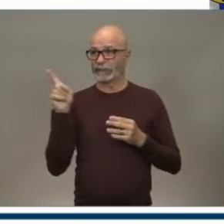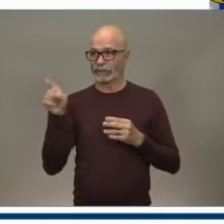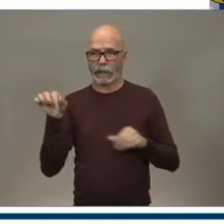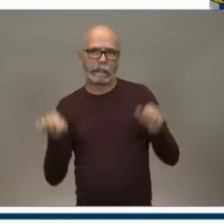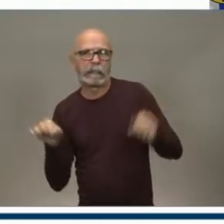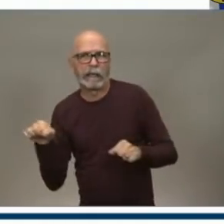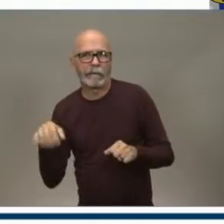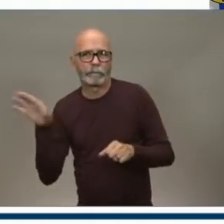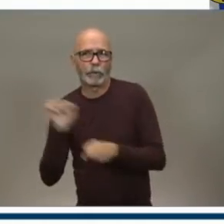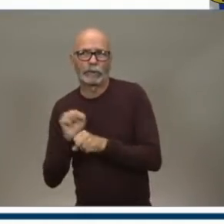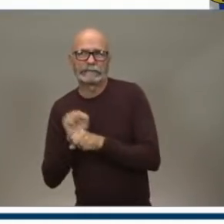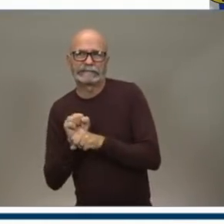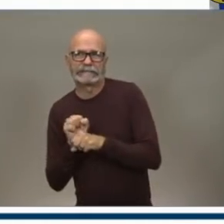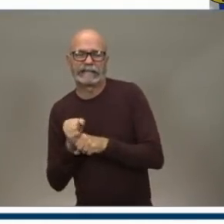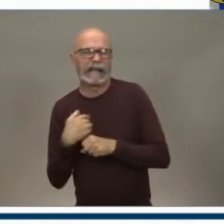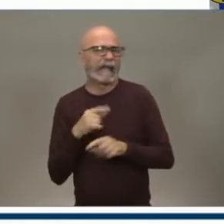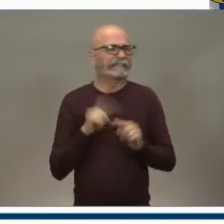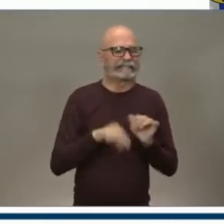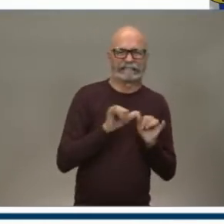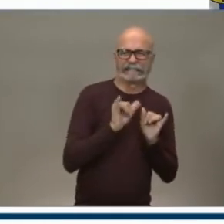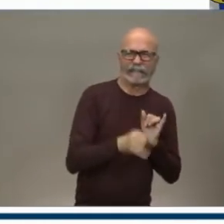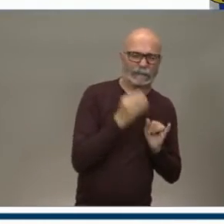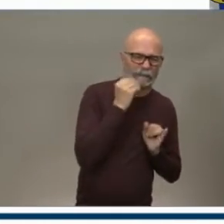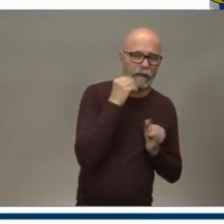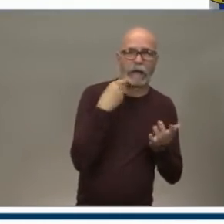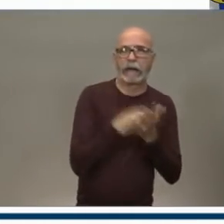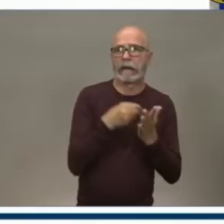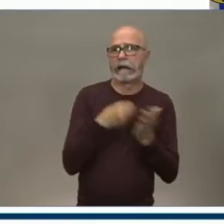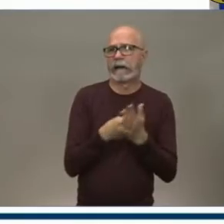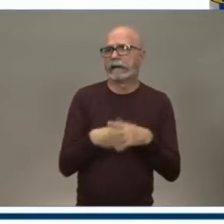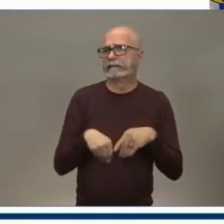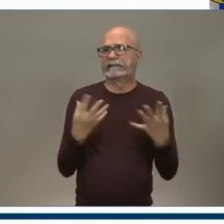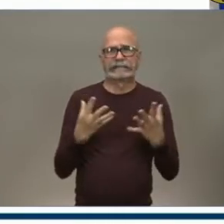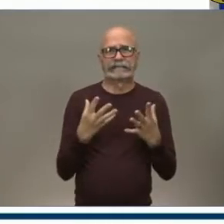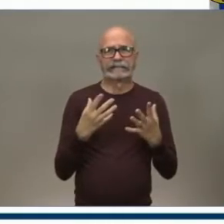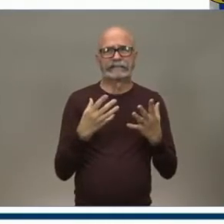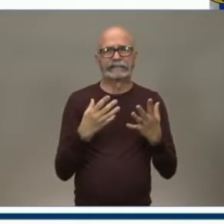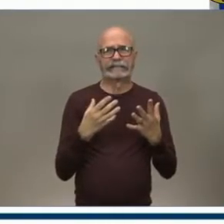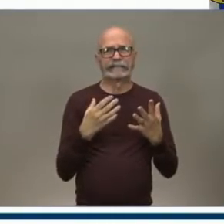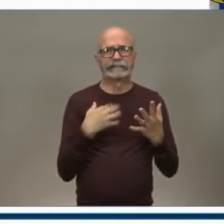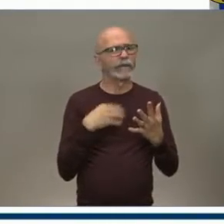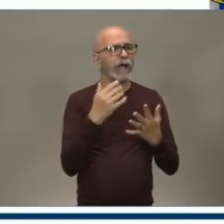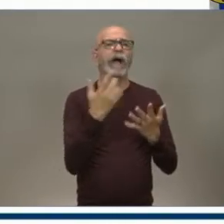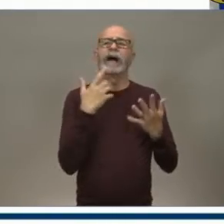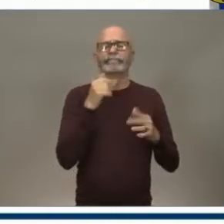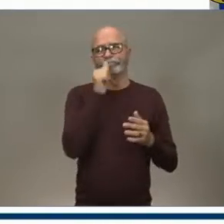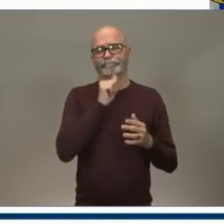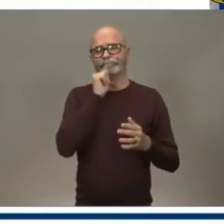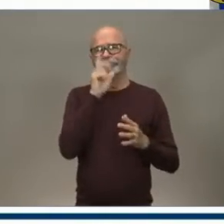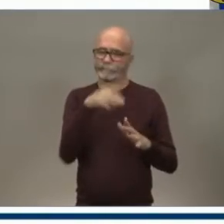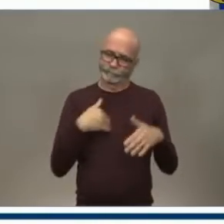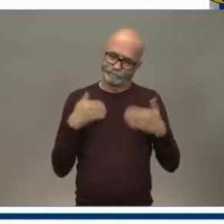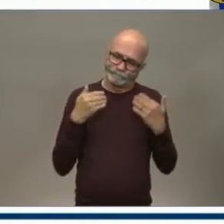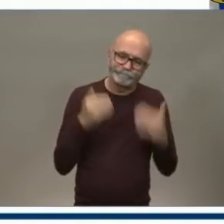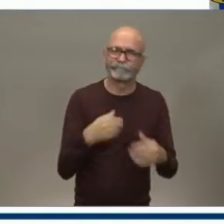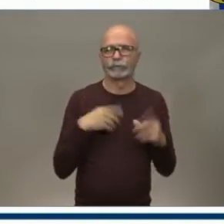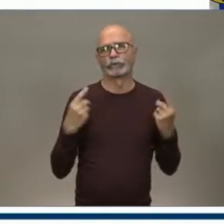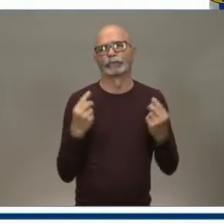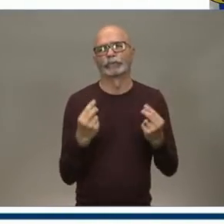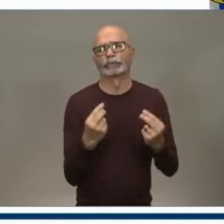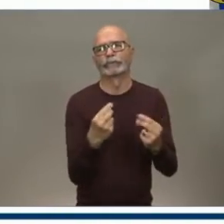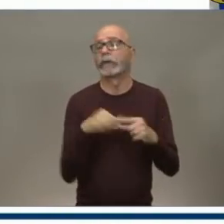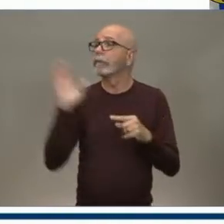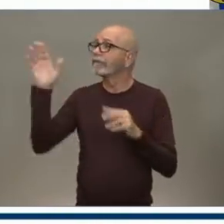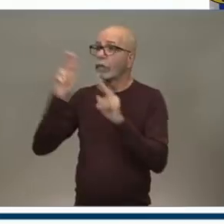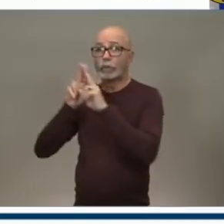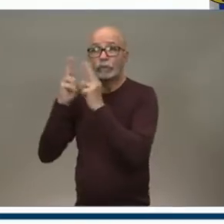is there are a lot of people in this province who don't make much money. They're not a member of a union. They don't get paid sick days. And we're asking them to stay home